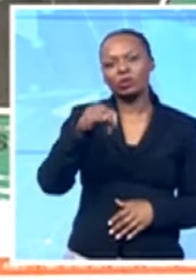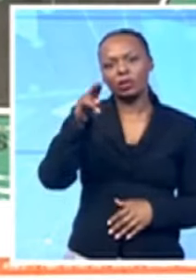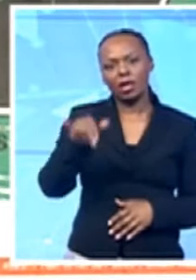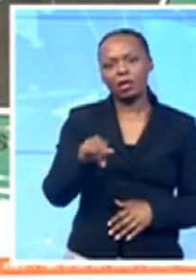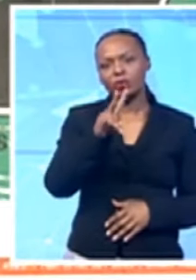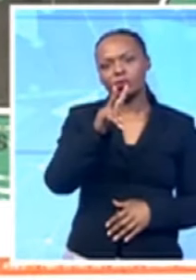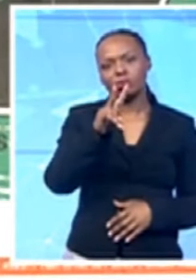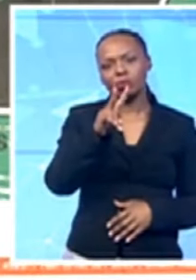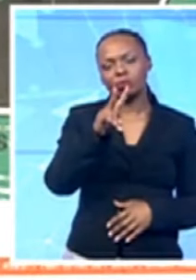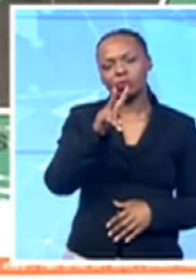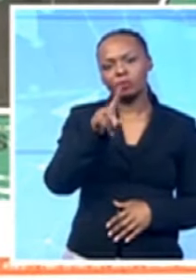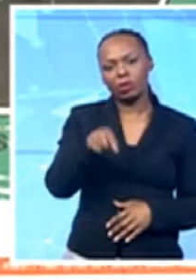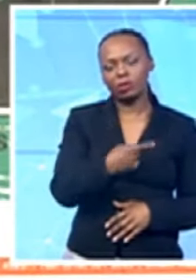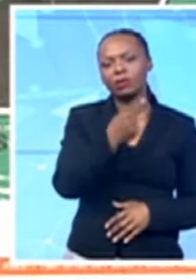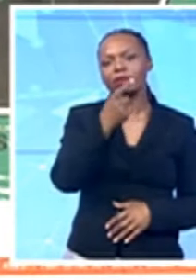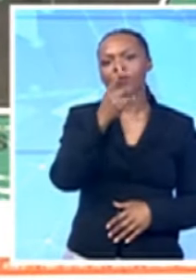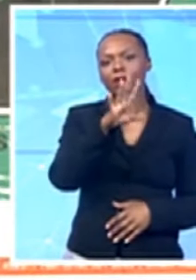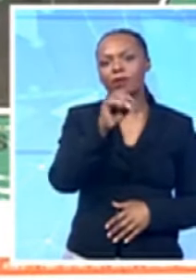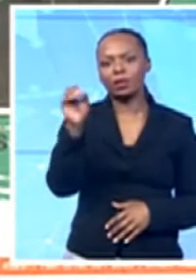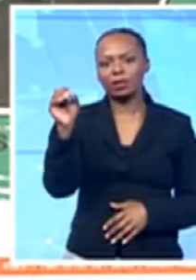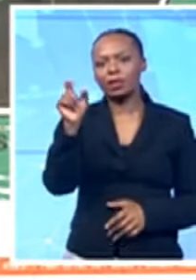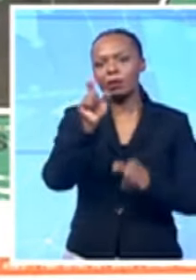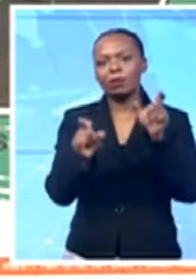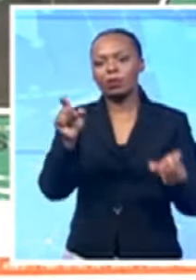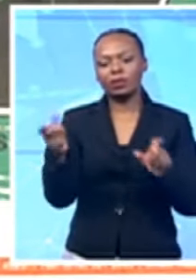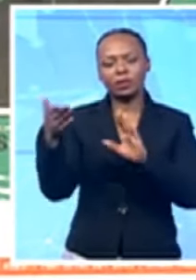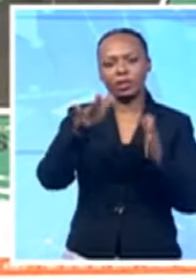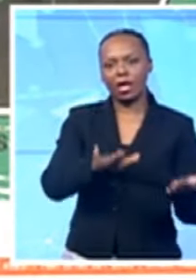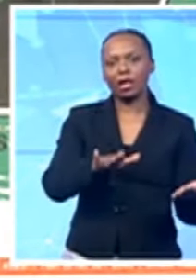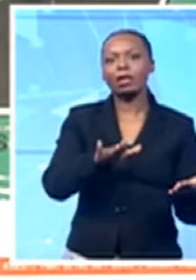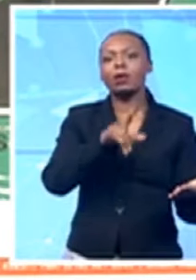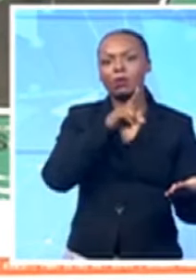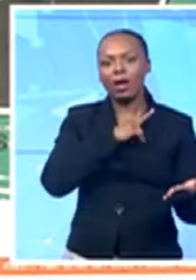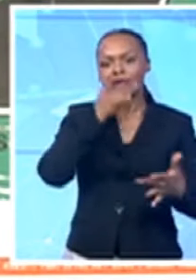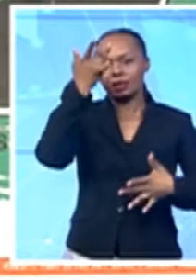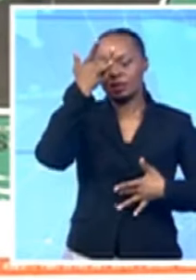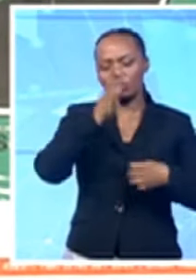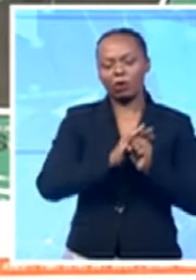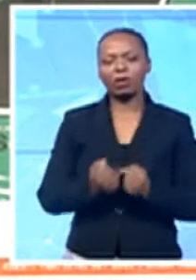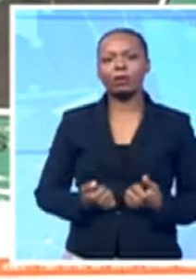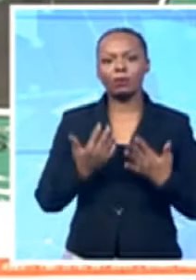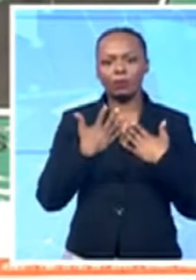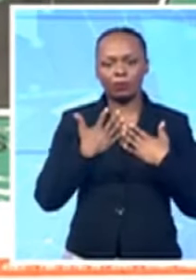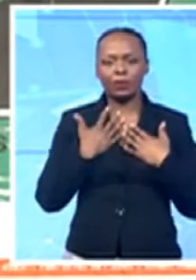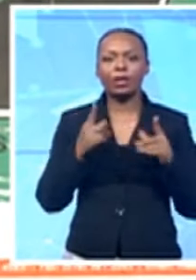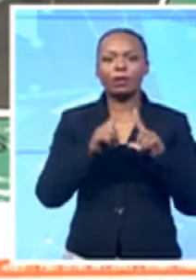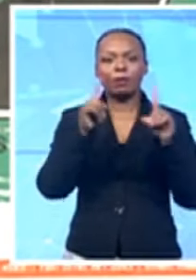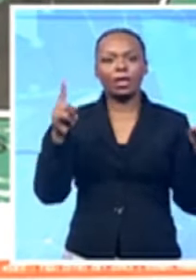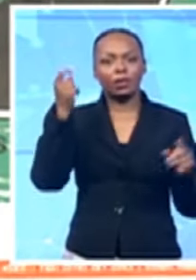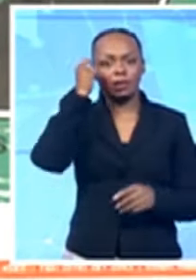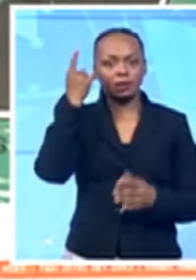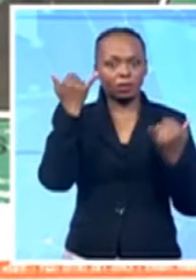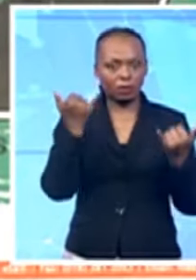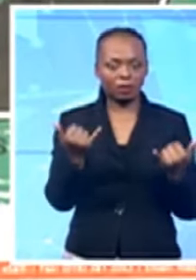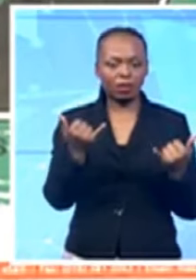2,500 deaths due to COVID-19 complications. But to understand how the situation is looking on the ground, we're joined by